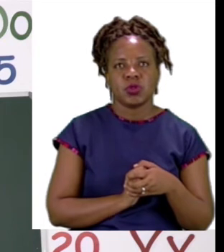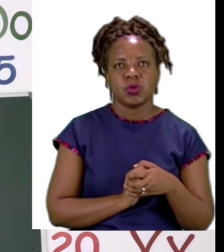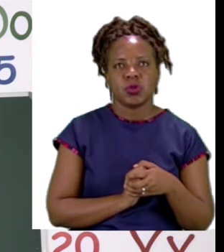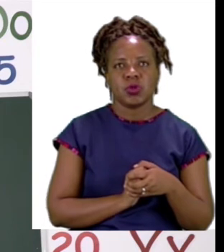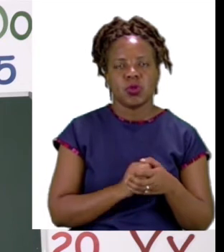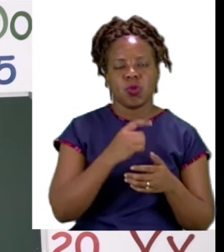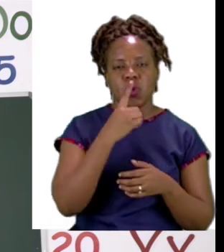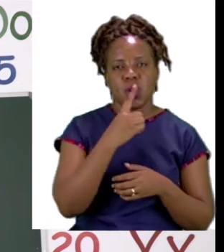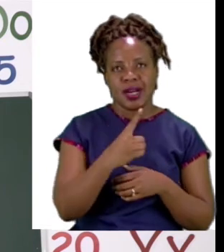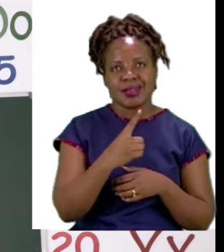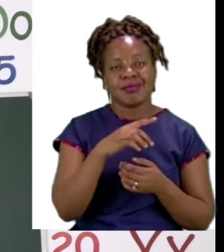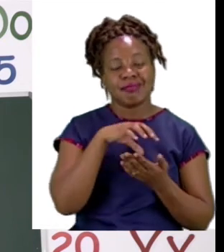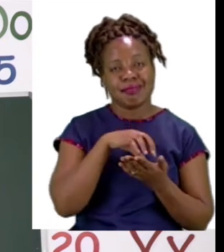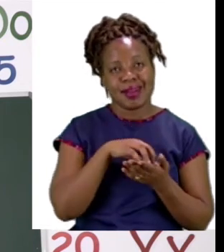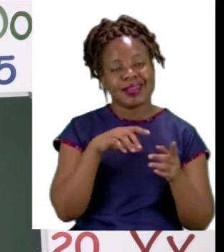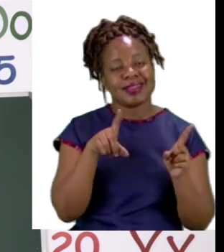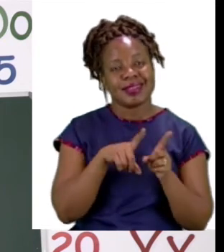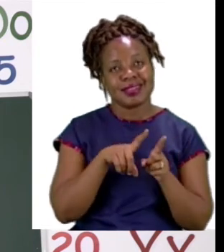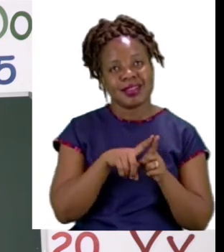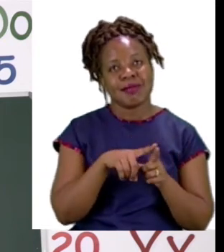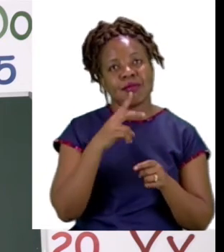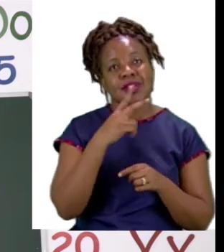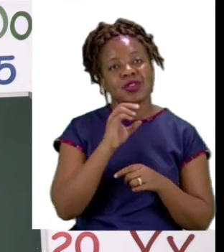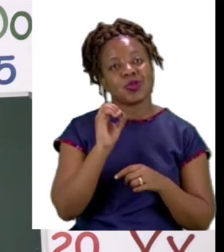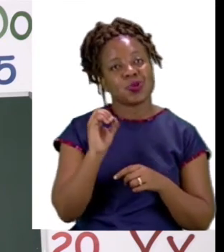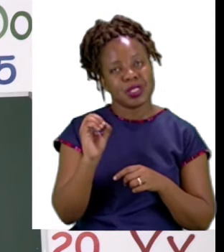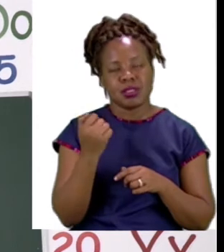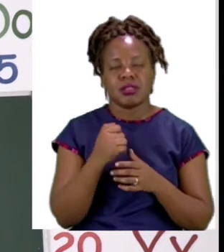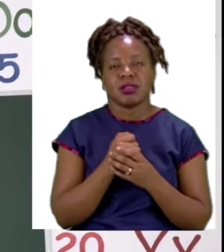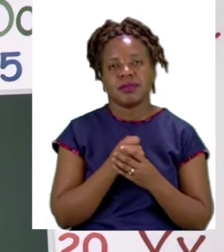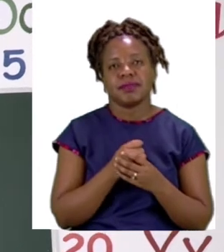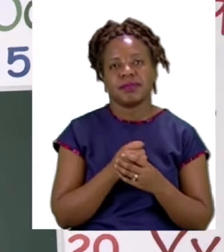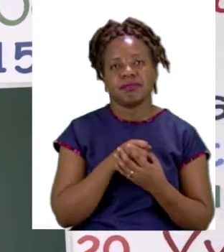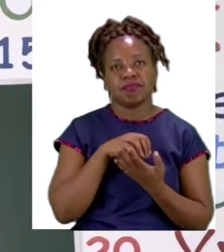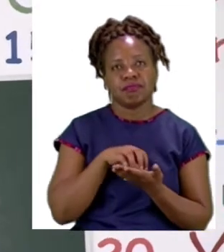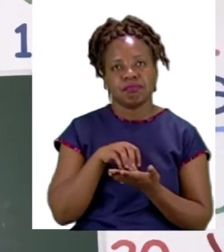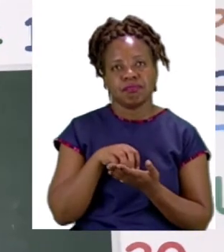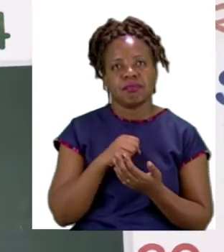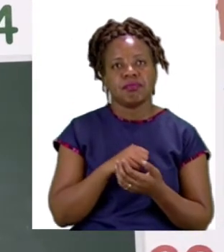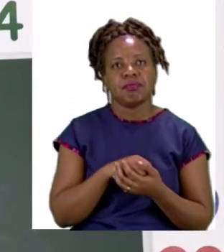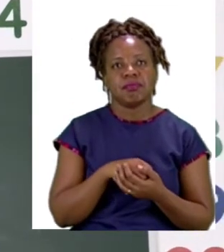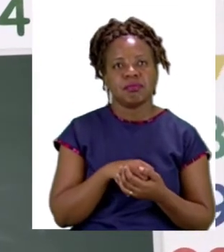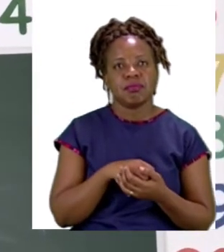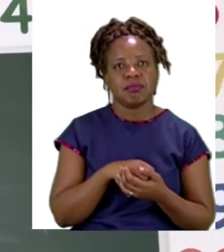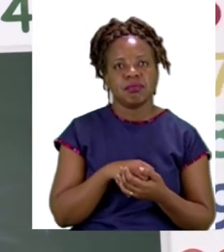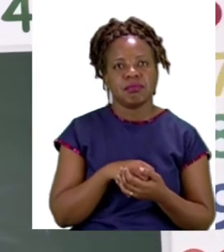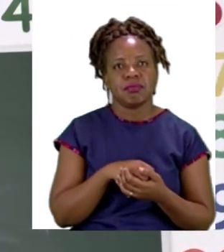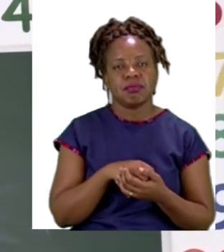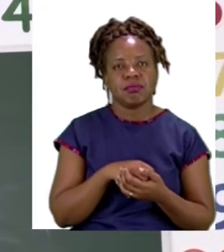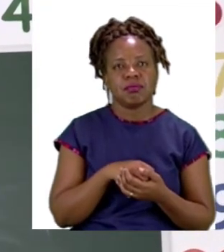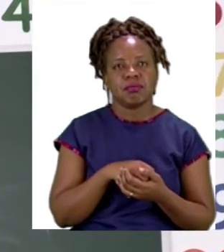all have 20. That is what it is saying. So we need to